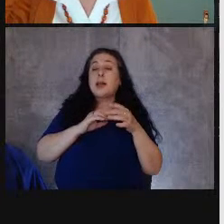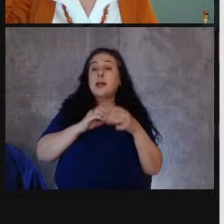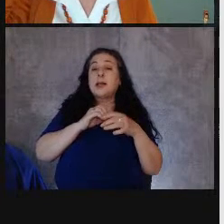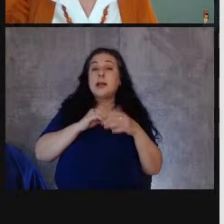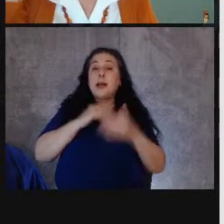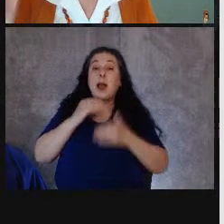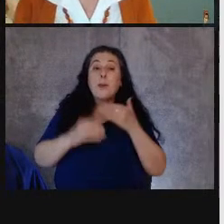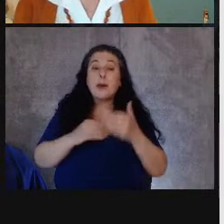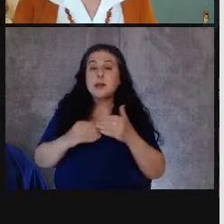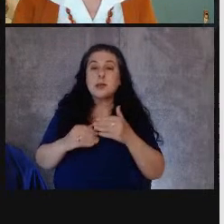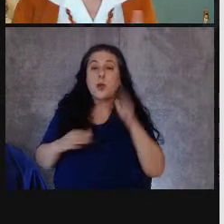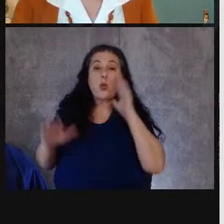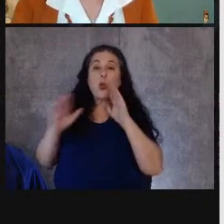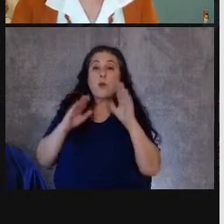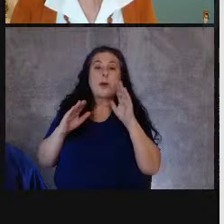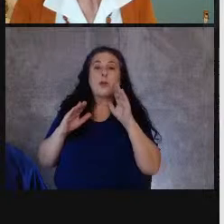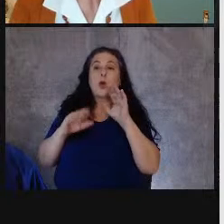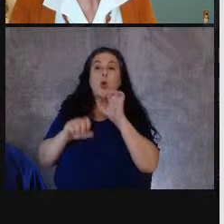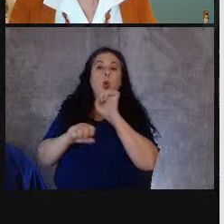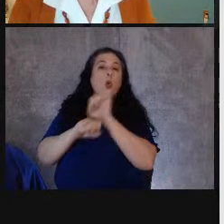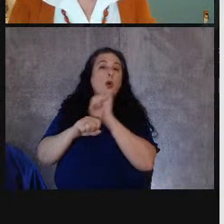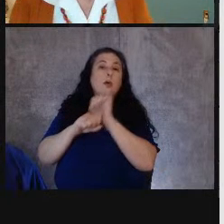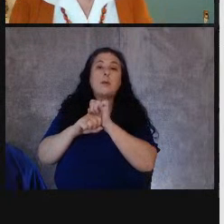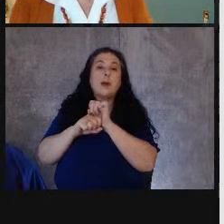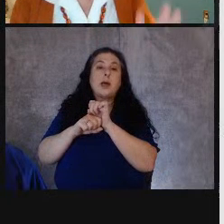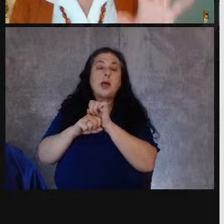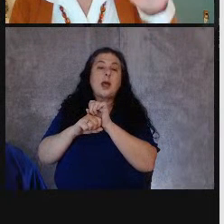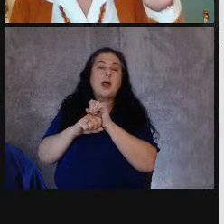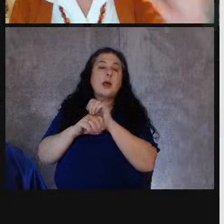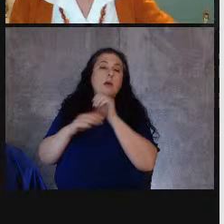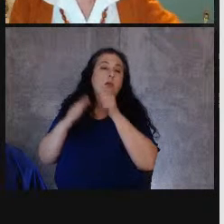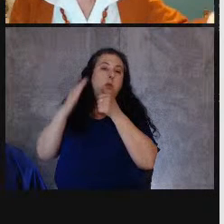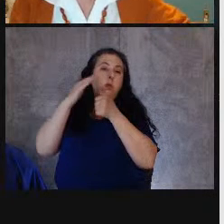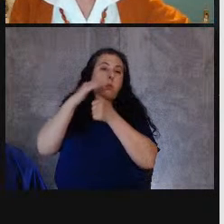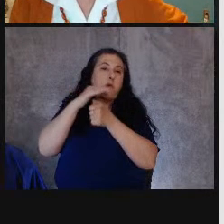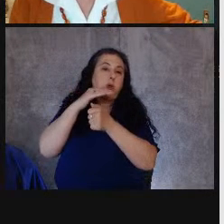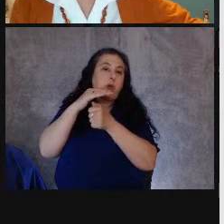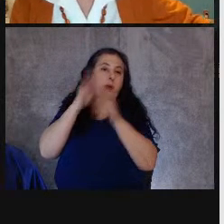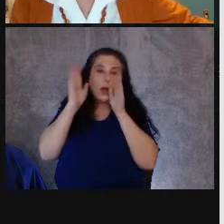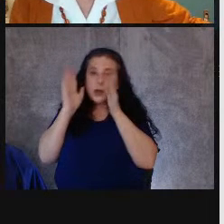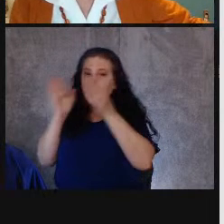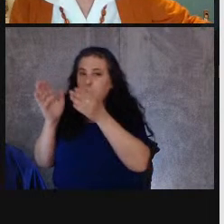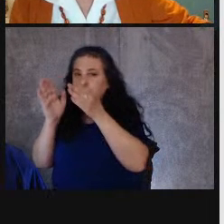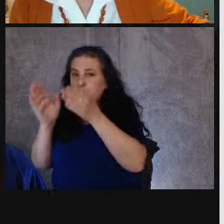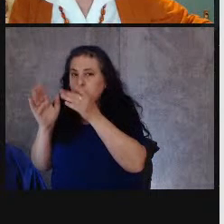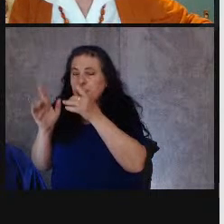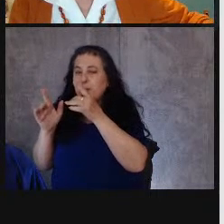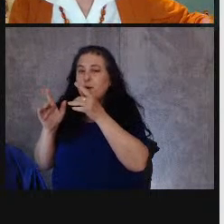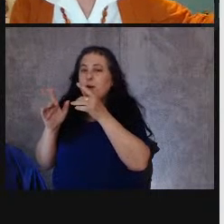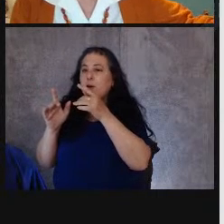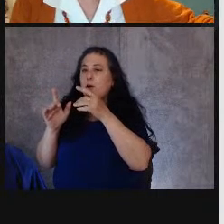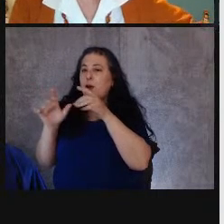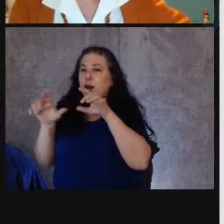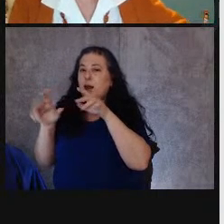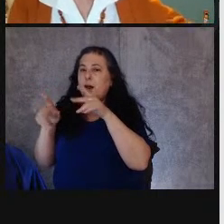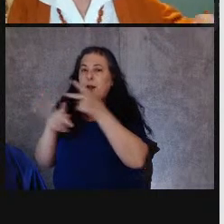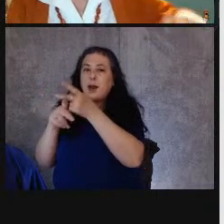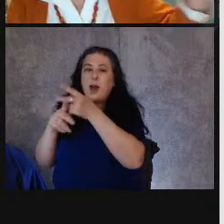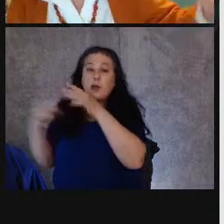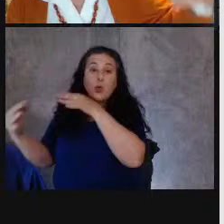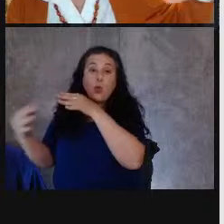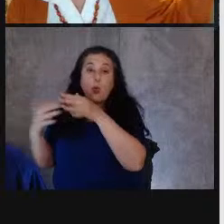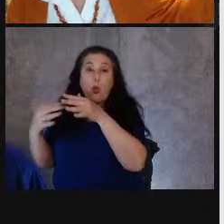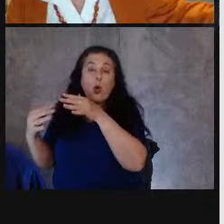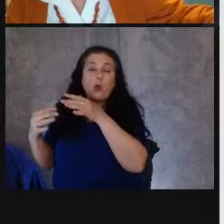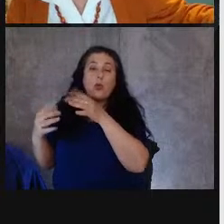worried that their work would be overshadowed by attention going to prosecuting the war effort, understandably,